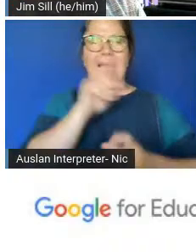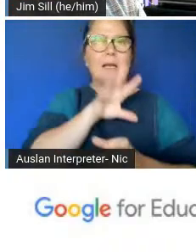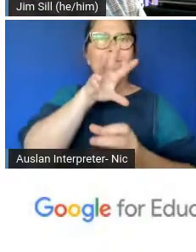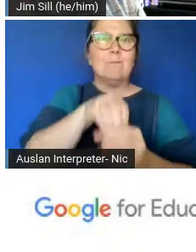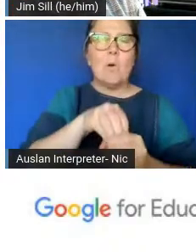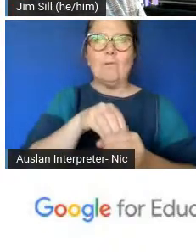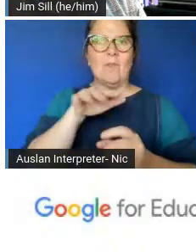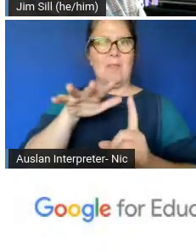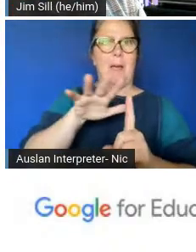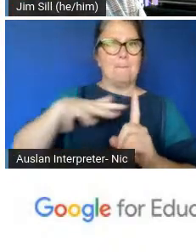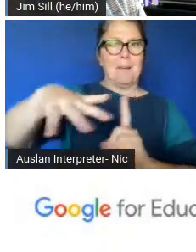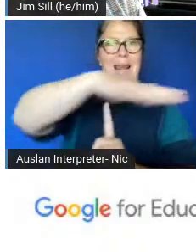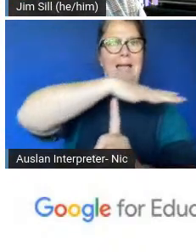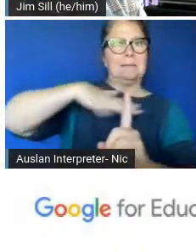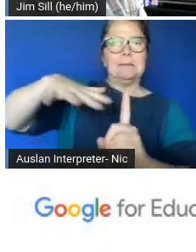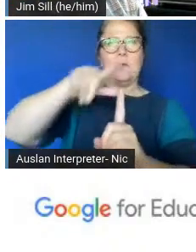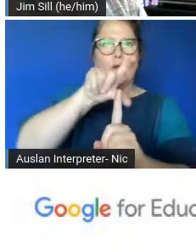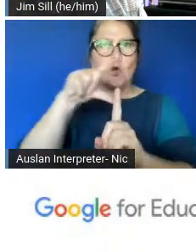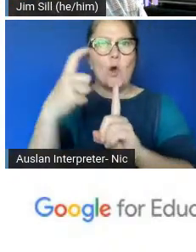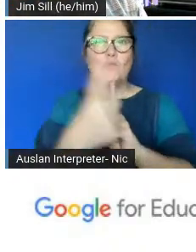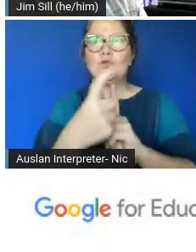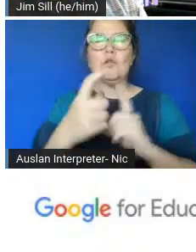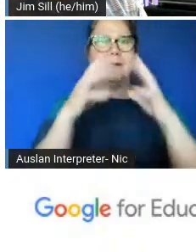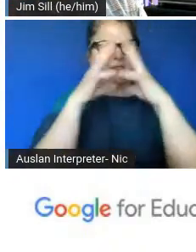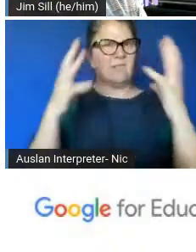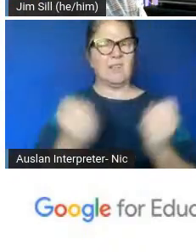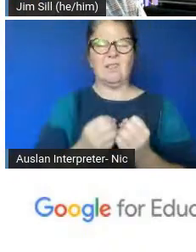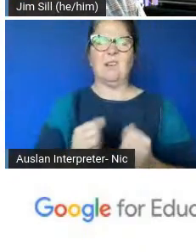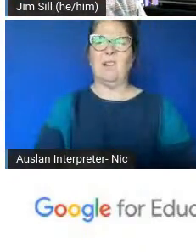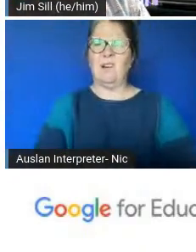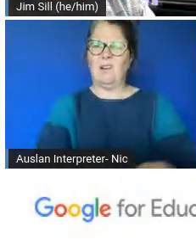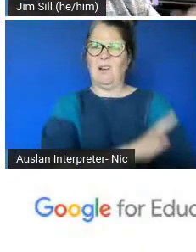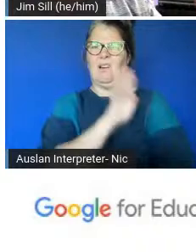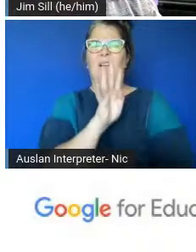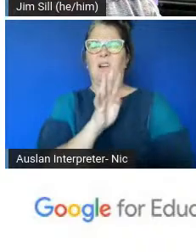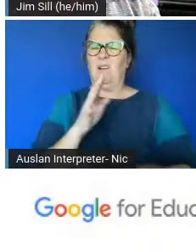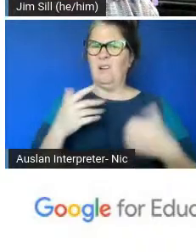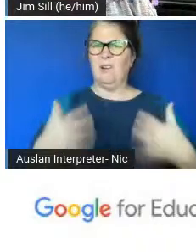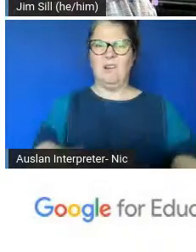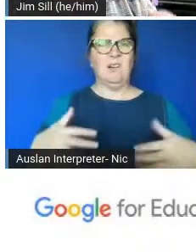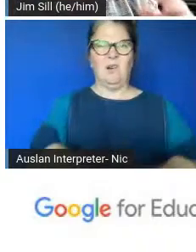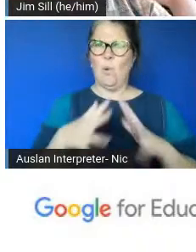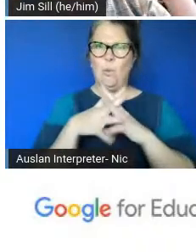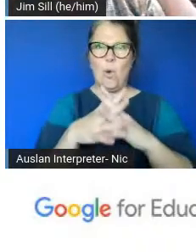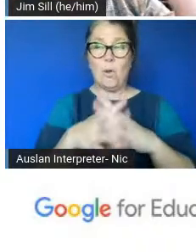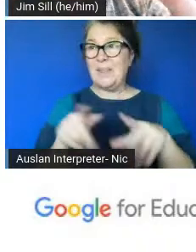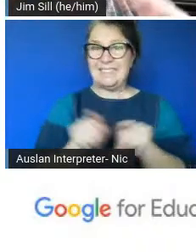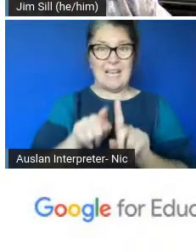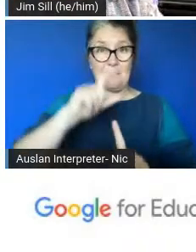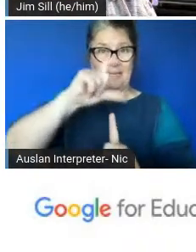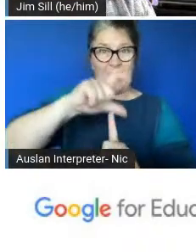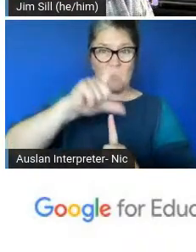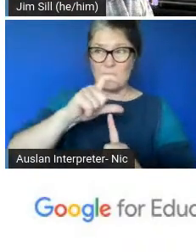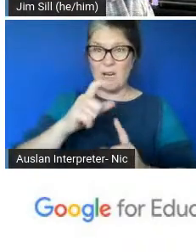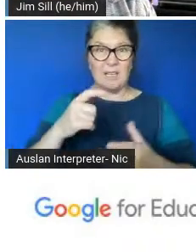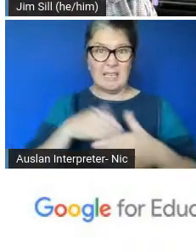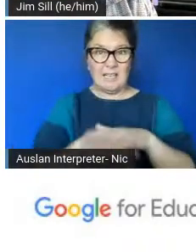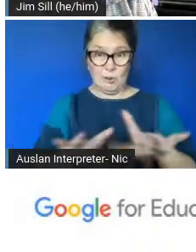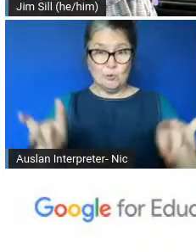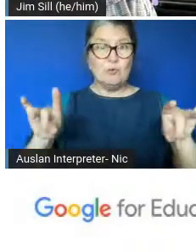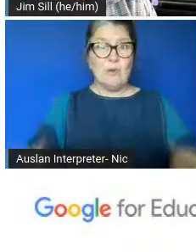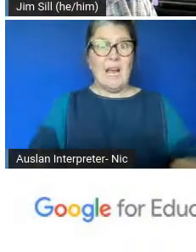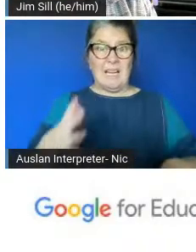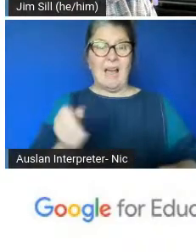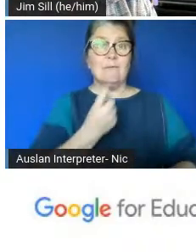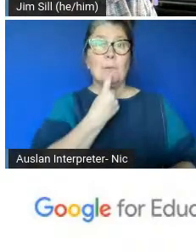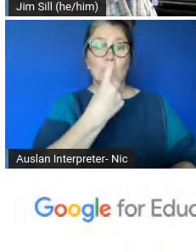really makes it really special when you really you go into Canberra, and a lot of the museums around Australia. There's one really great one in New South Wales near